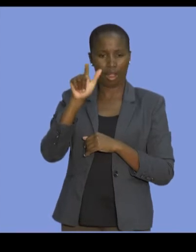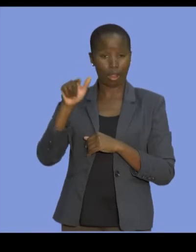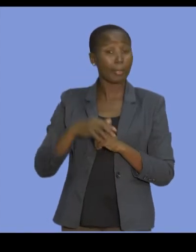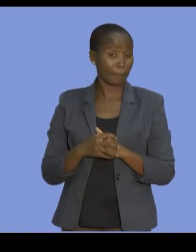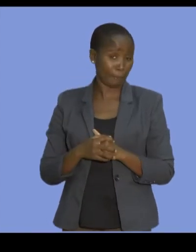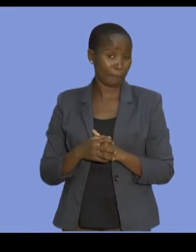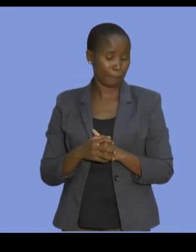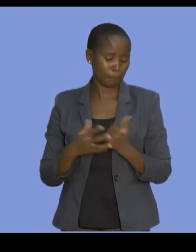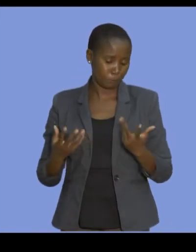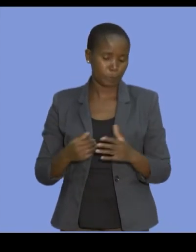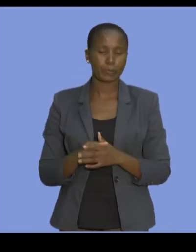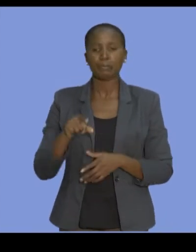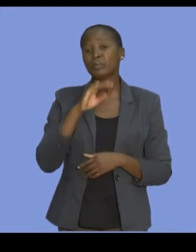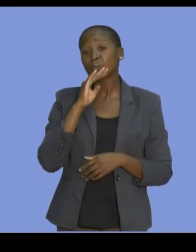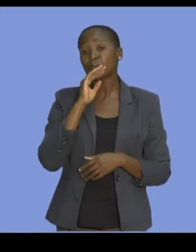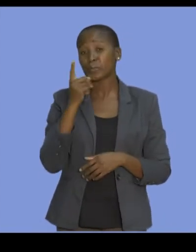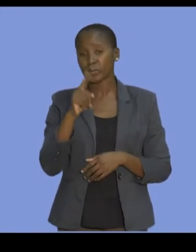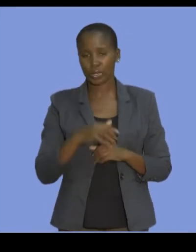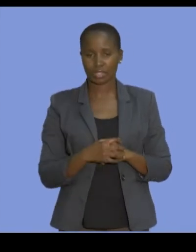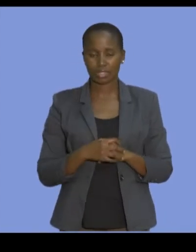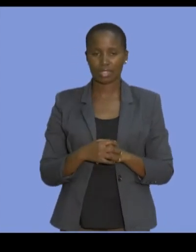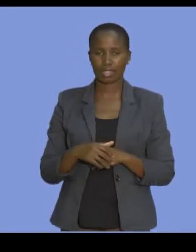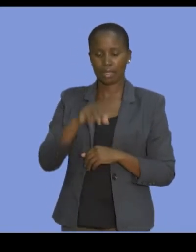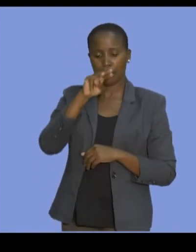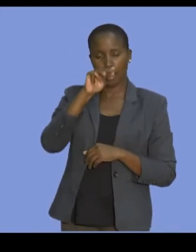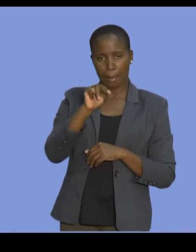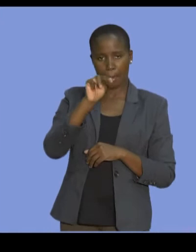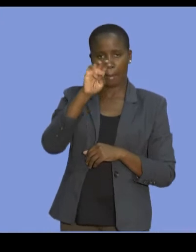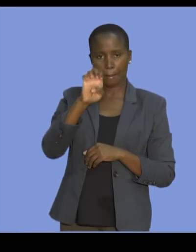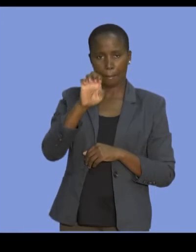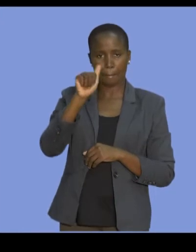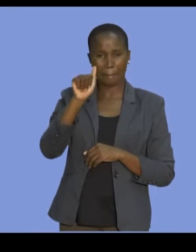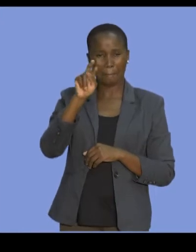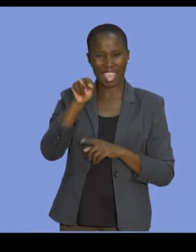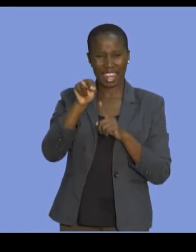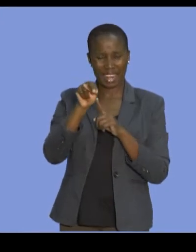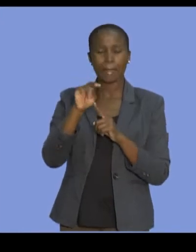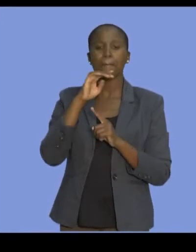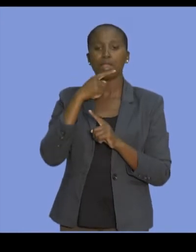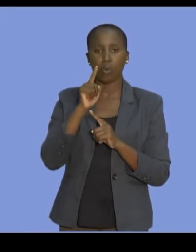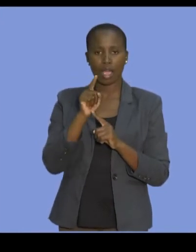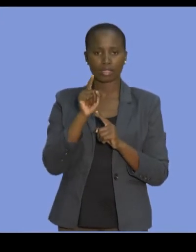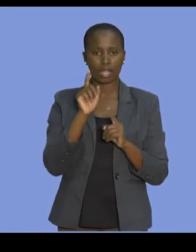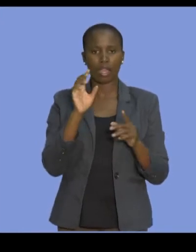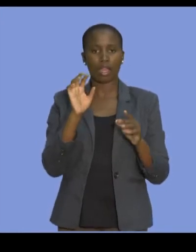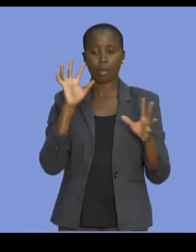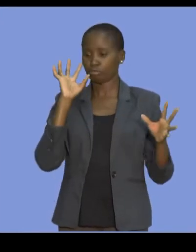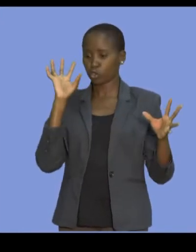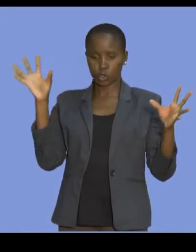So the mean is the sum of all frequency times the